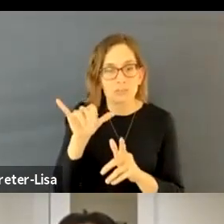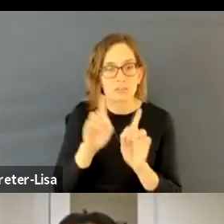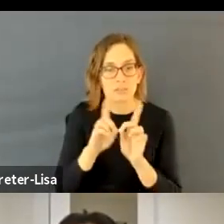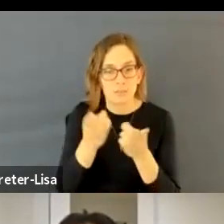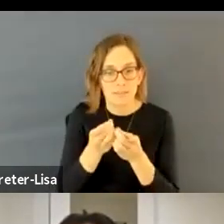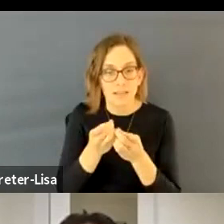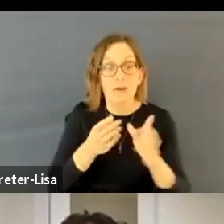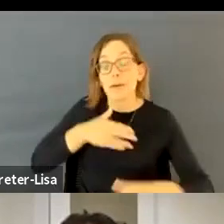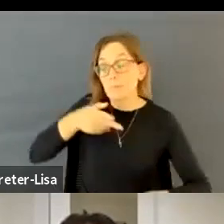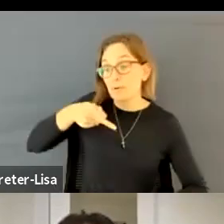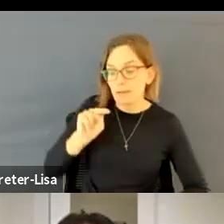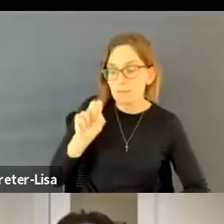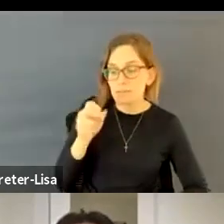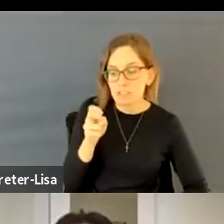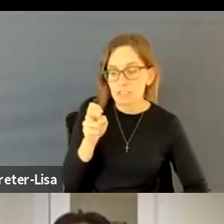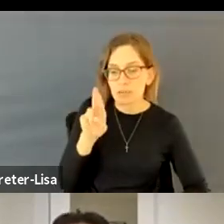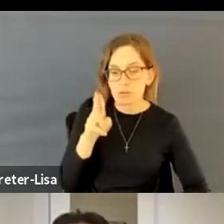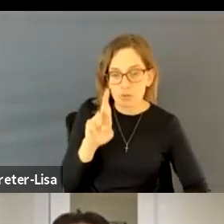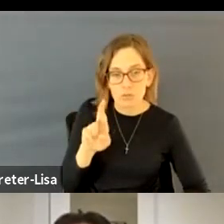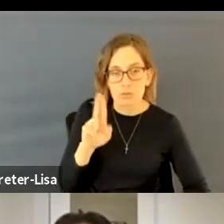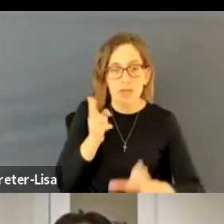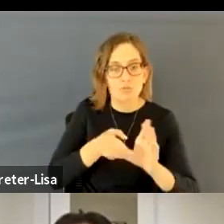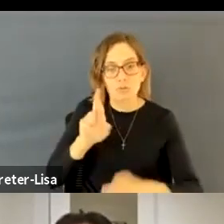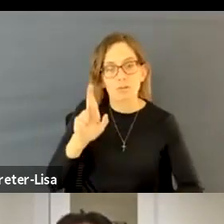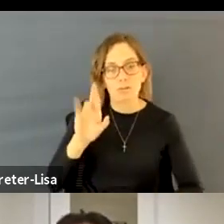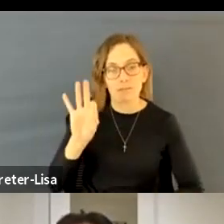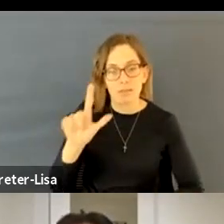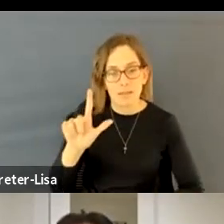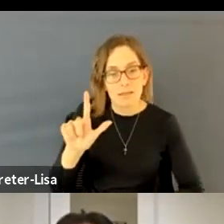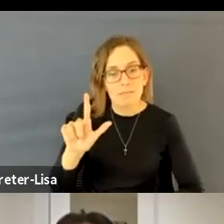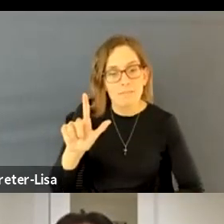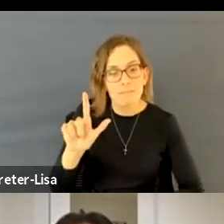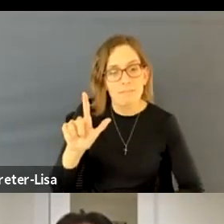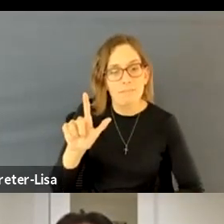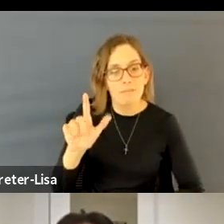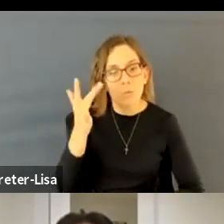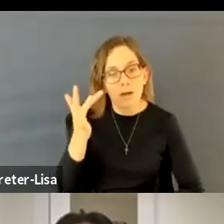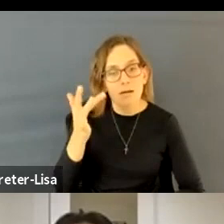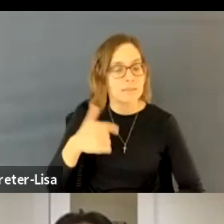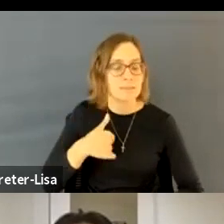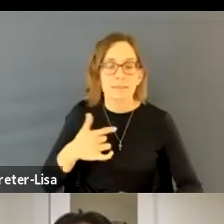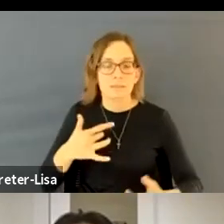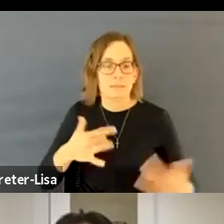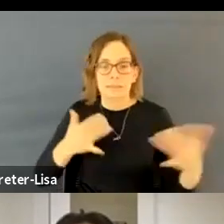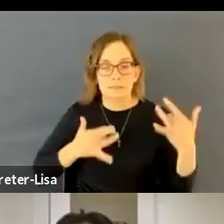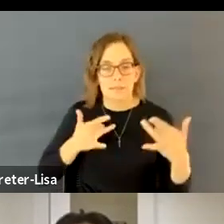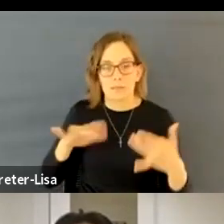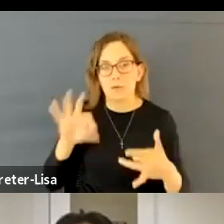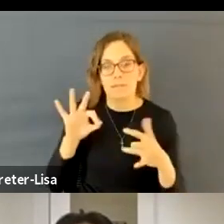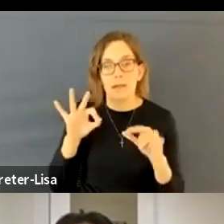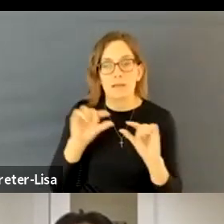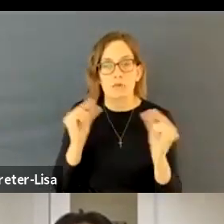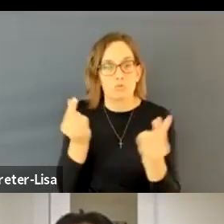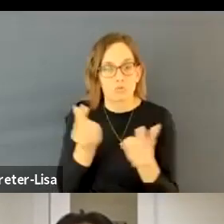My pronouns are she and her. I joined Rehearsals for Life because I was so very excited to find a group that was talking